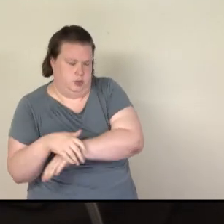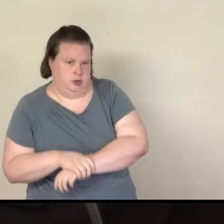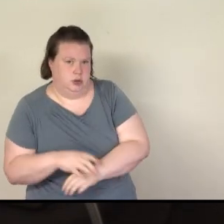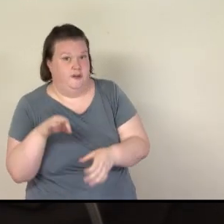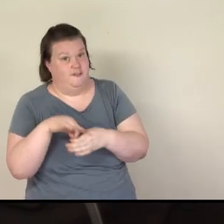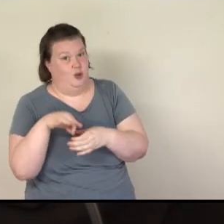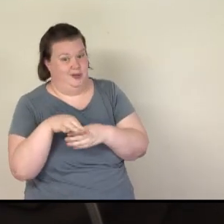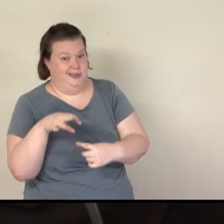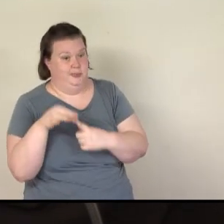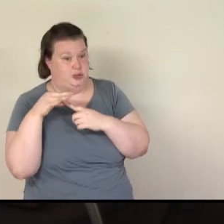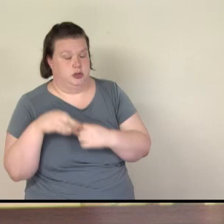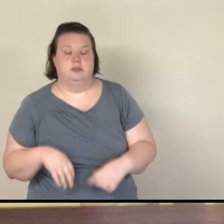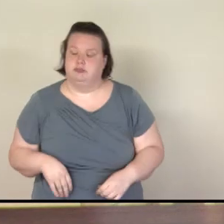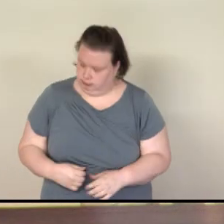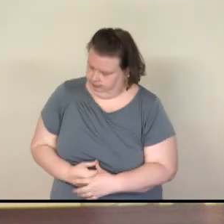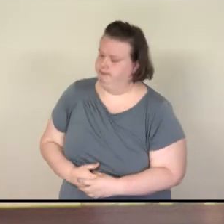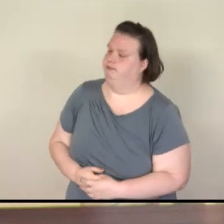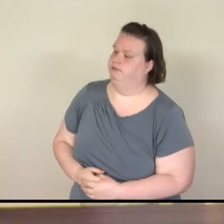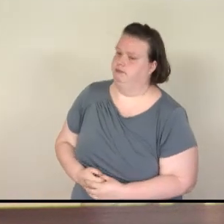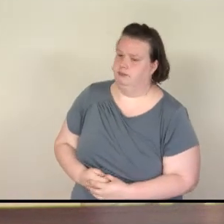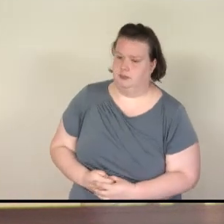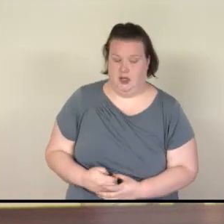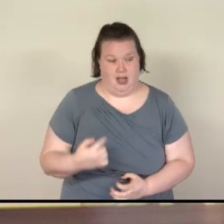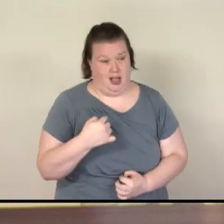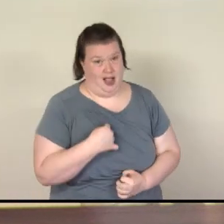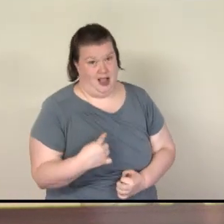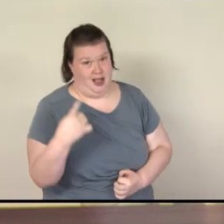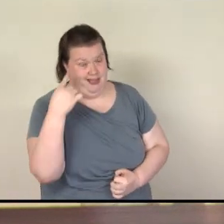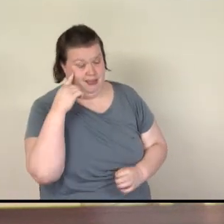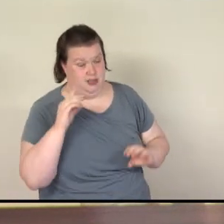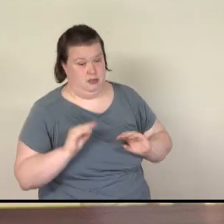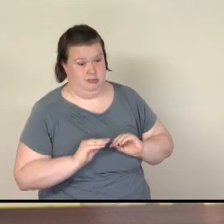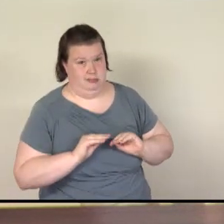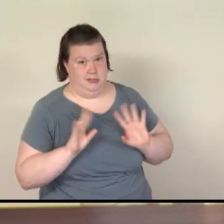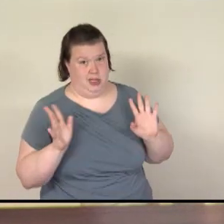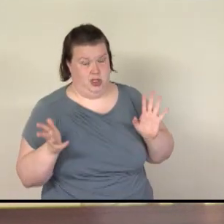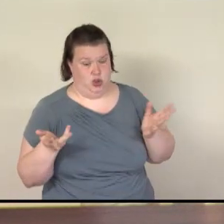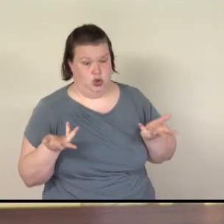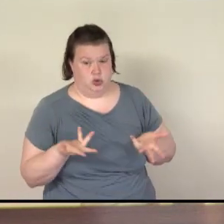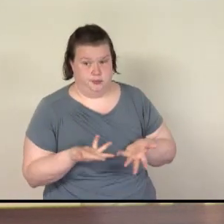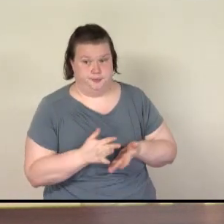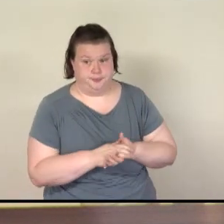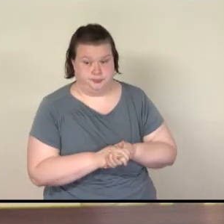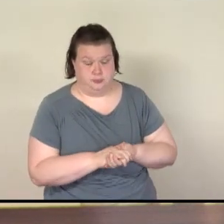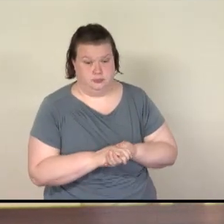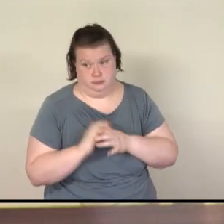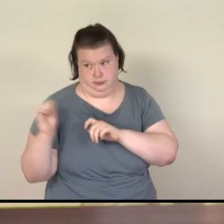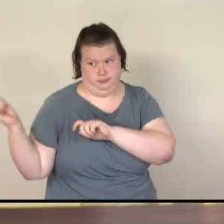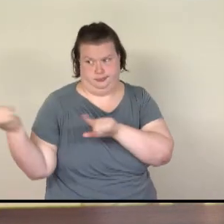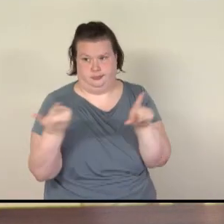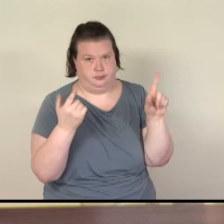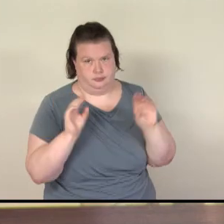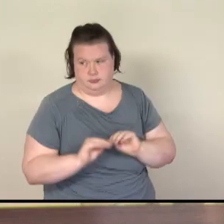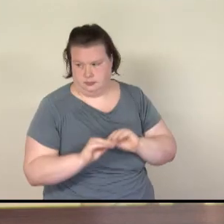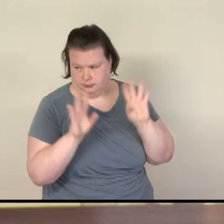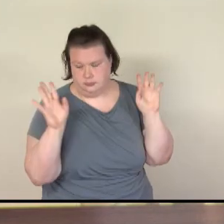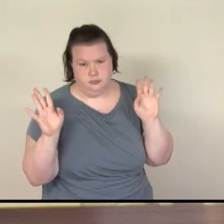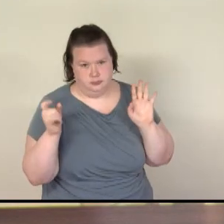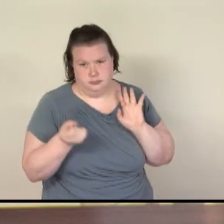Okay. Yes, sir. I mean, I think that's very clear. Should be clear to everyone